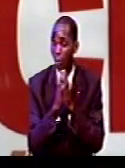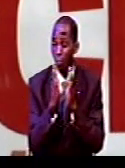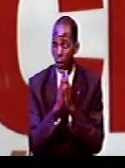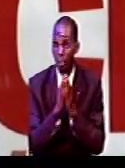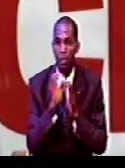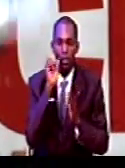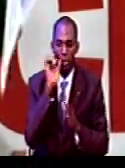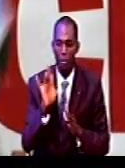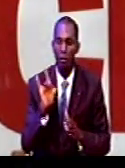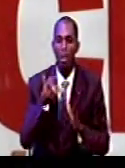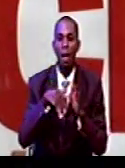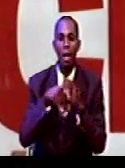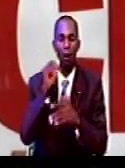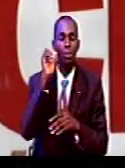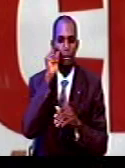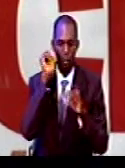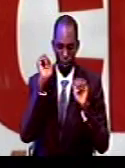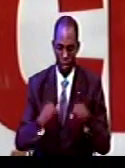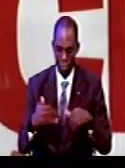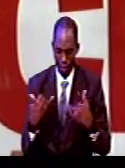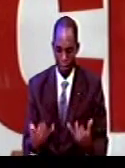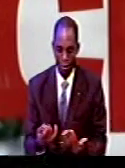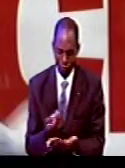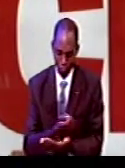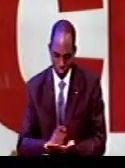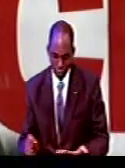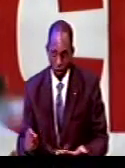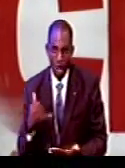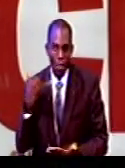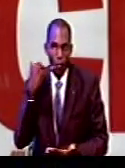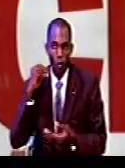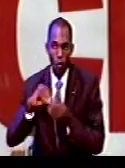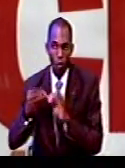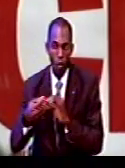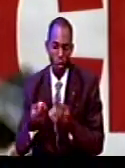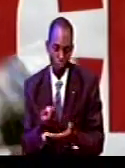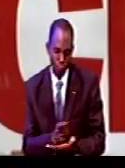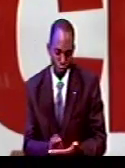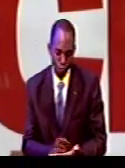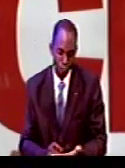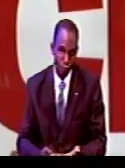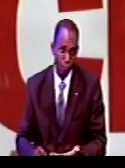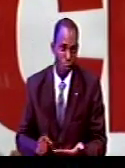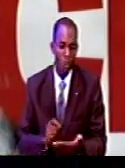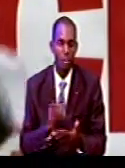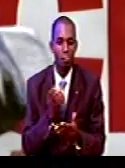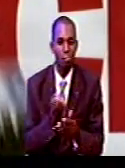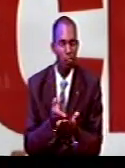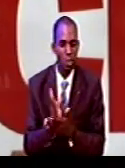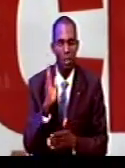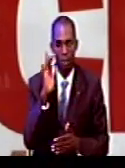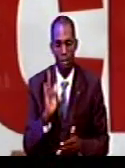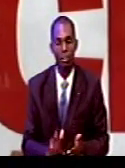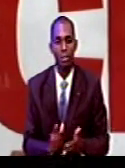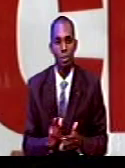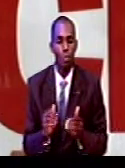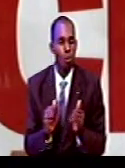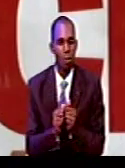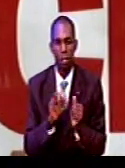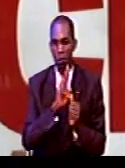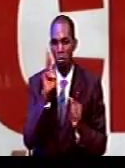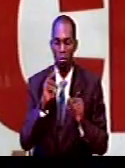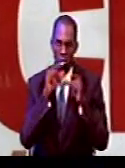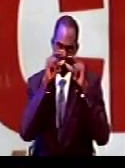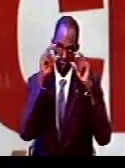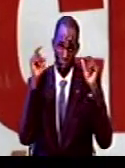eyeglass. But that night of Friday after the prayer, I noticed that I can be able to write the name, even the number the person was calling for me